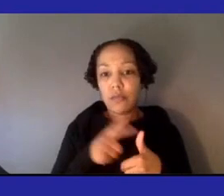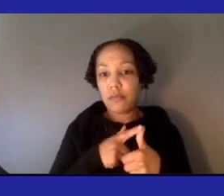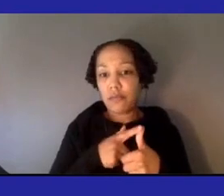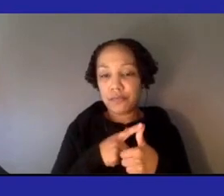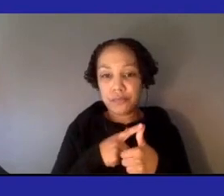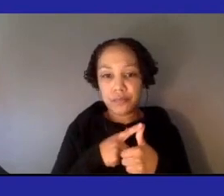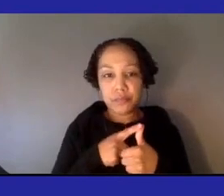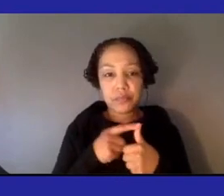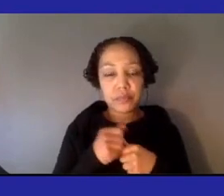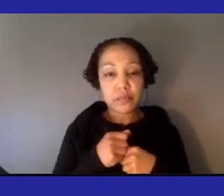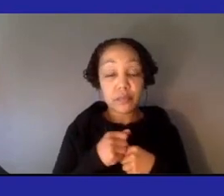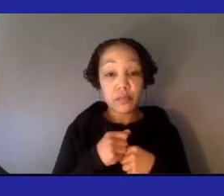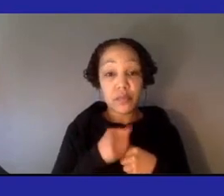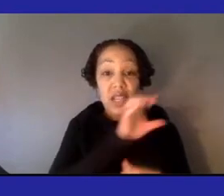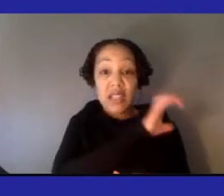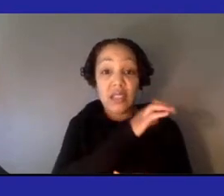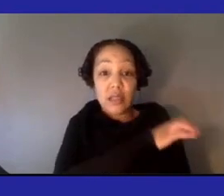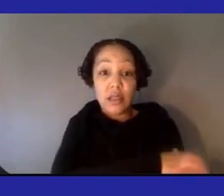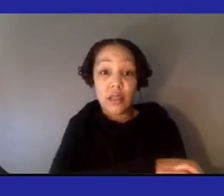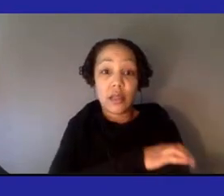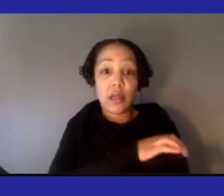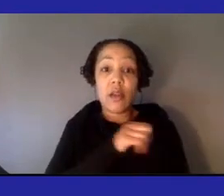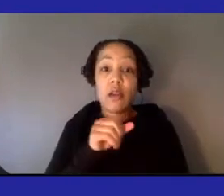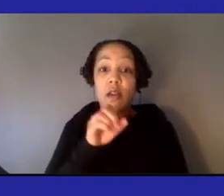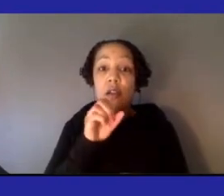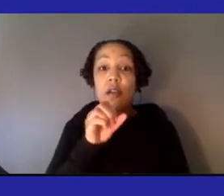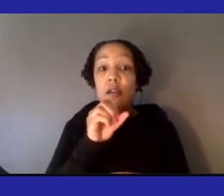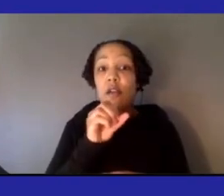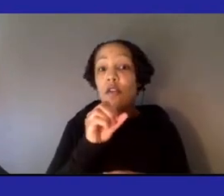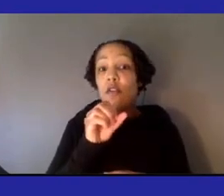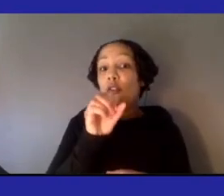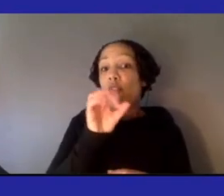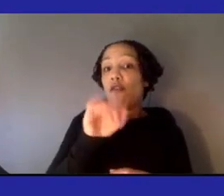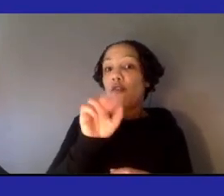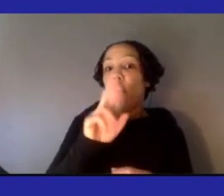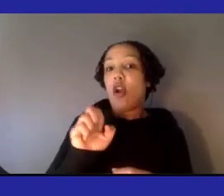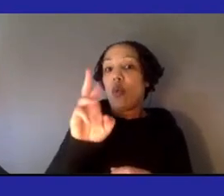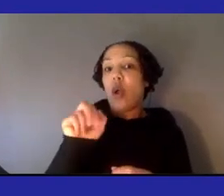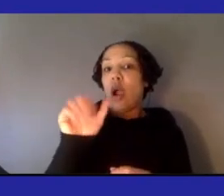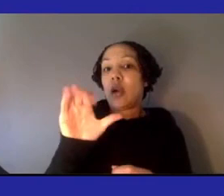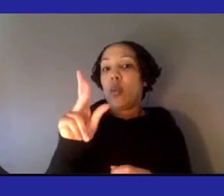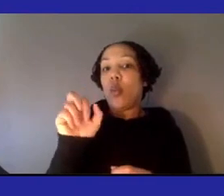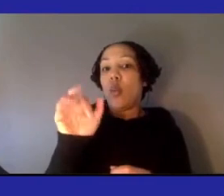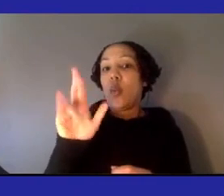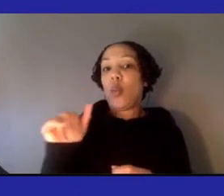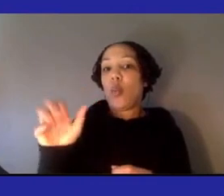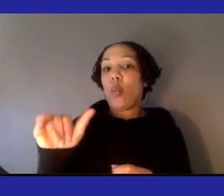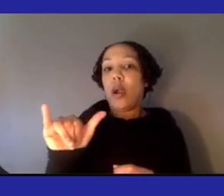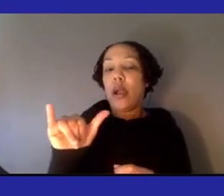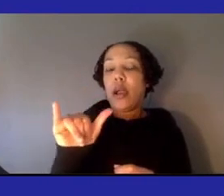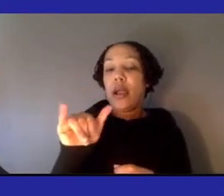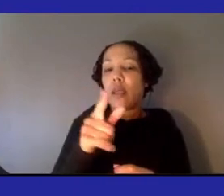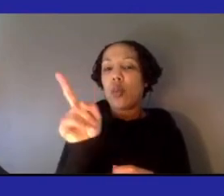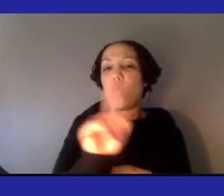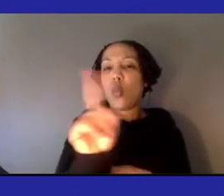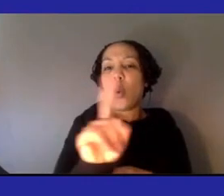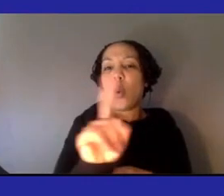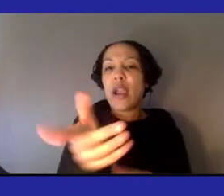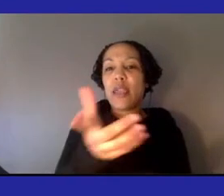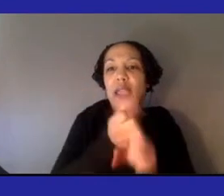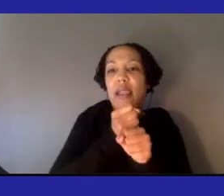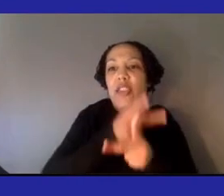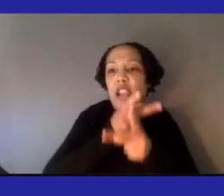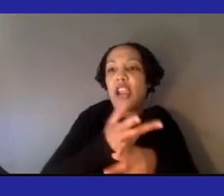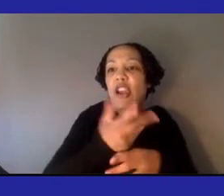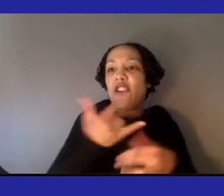for this clinic, Far Rockaway Ambulatory Clinic, where do people get their primary care now? Yeah, so we did our the way that we did our